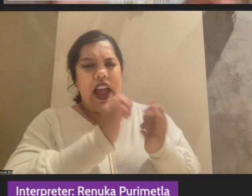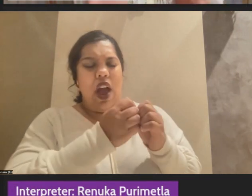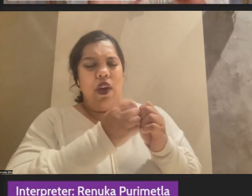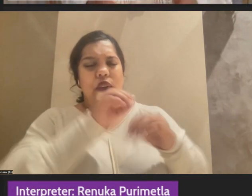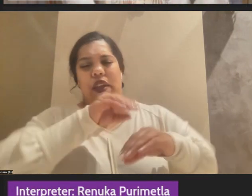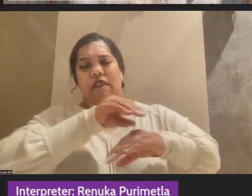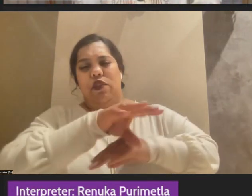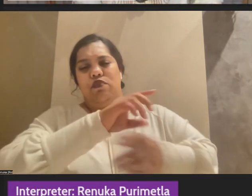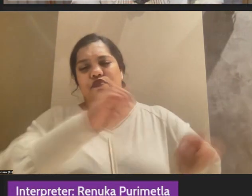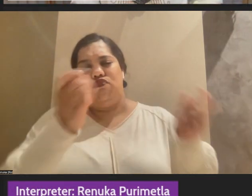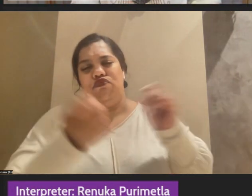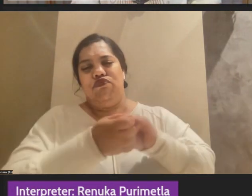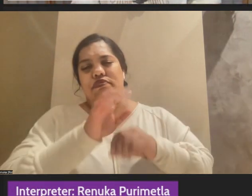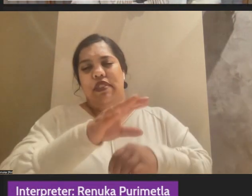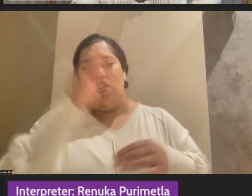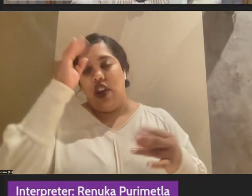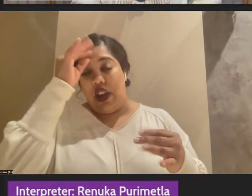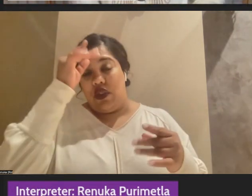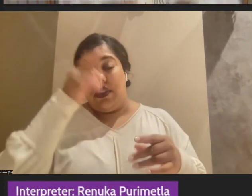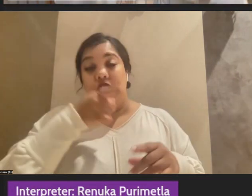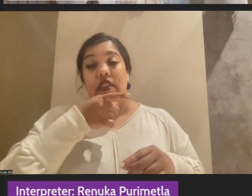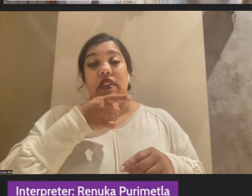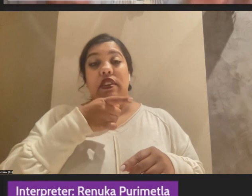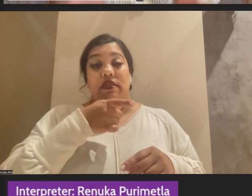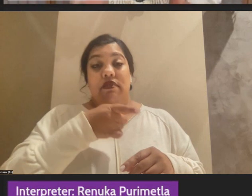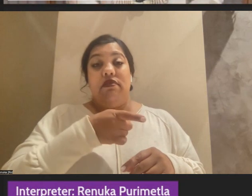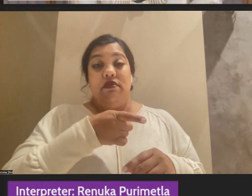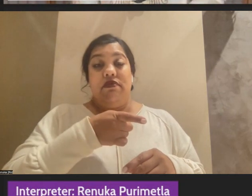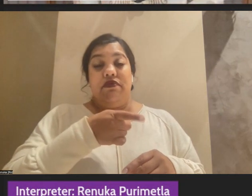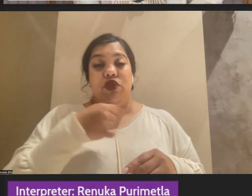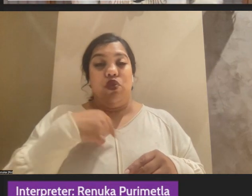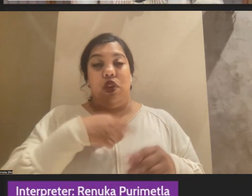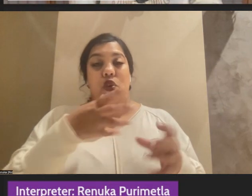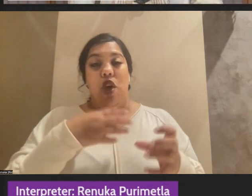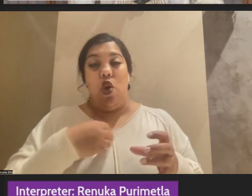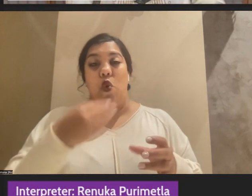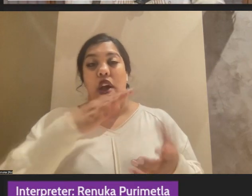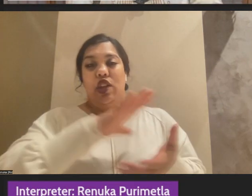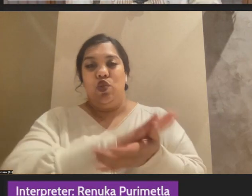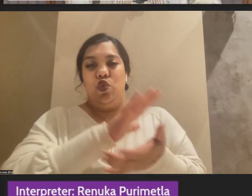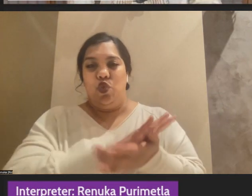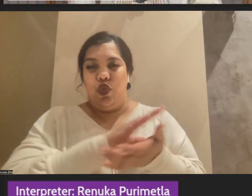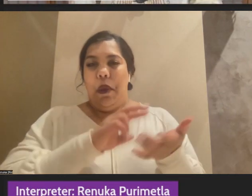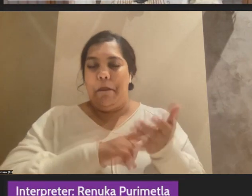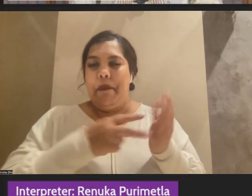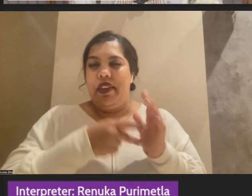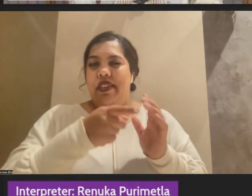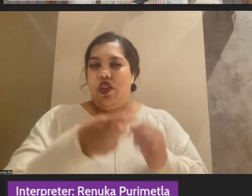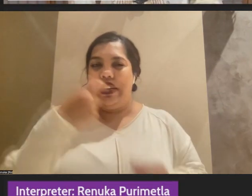This is an addiction. They are addicted to a certain mental